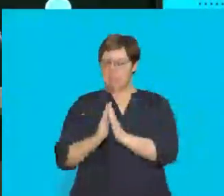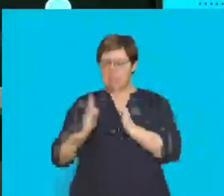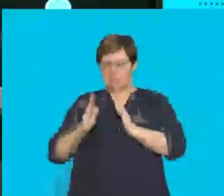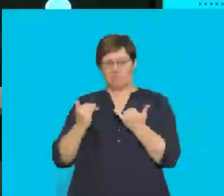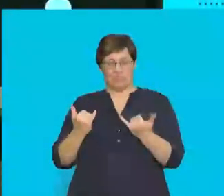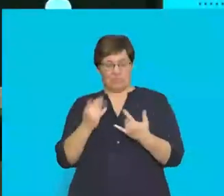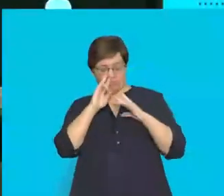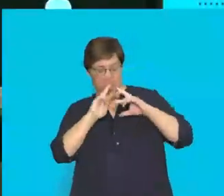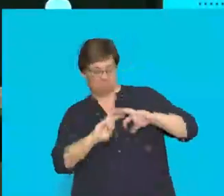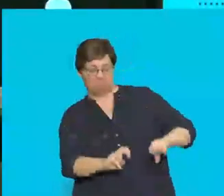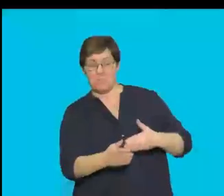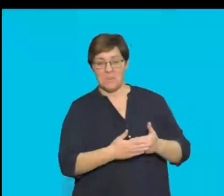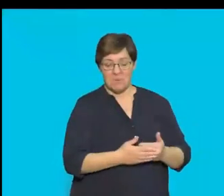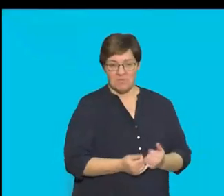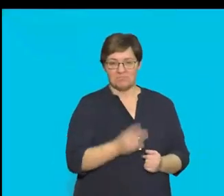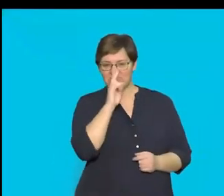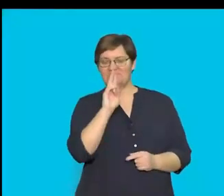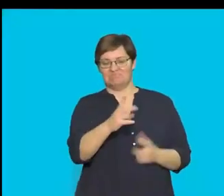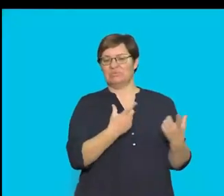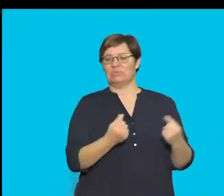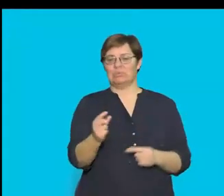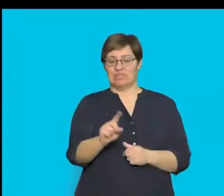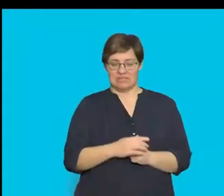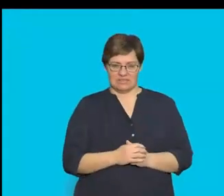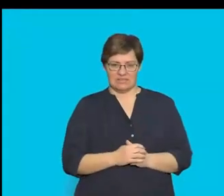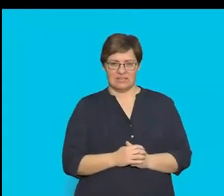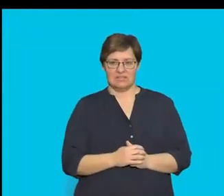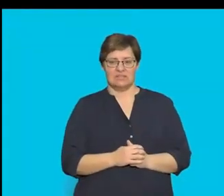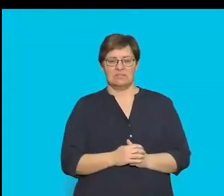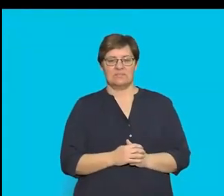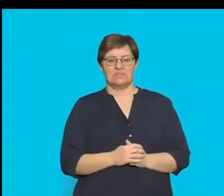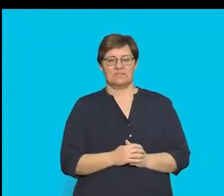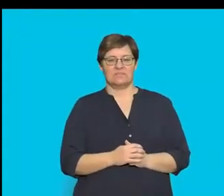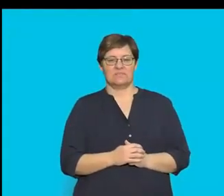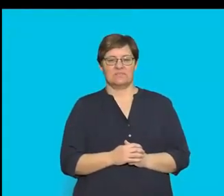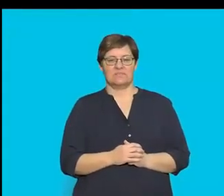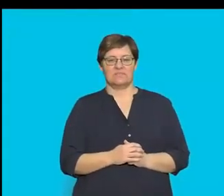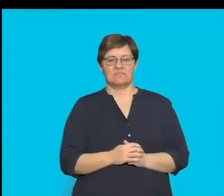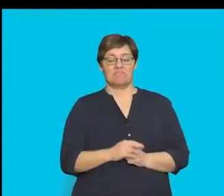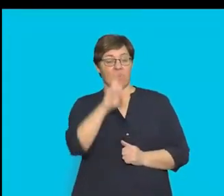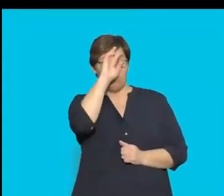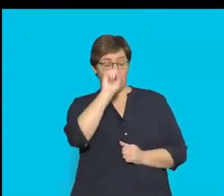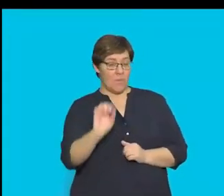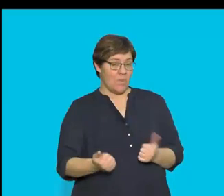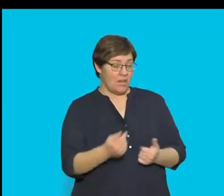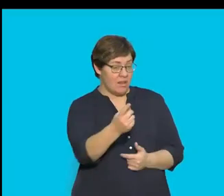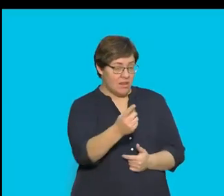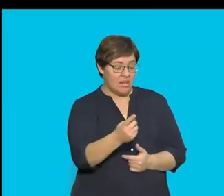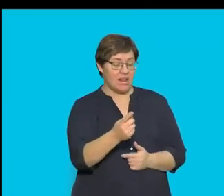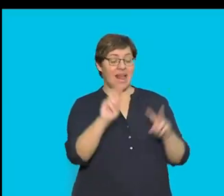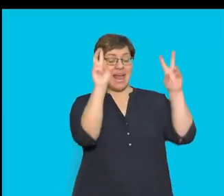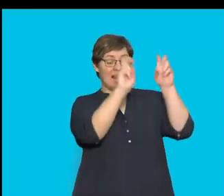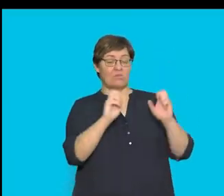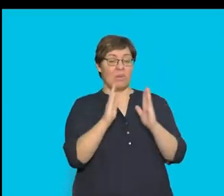let's have a look at what we're going to be doing. So if you remember, electromagnetism deals